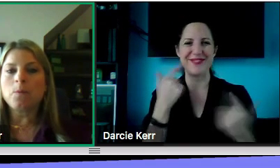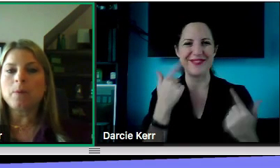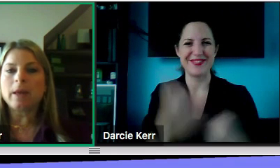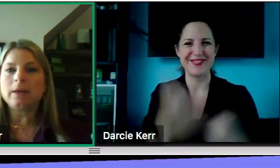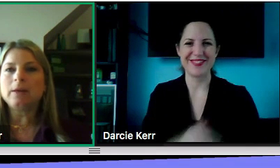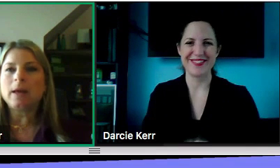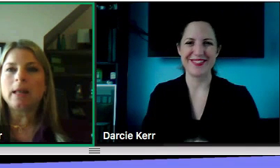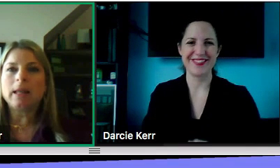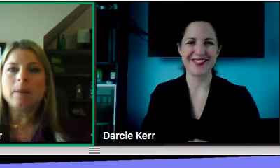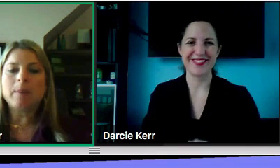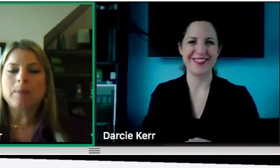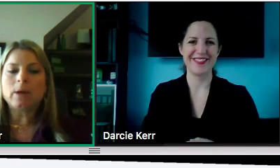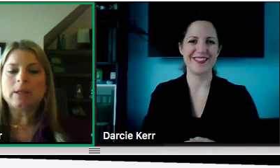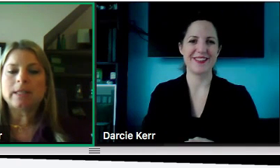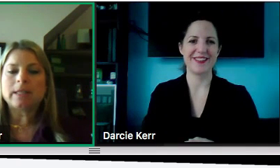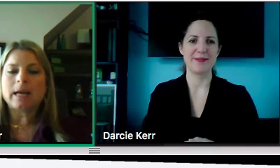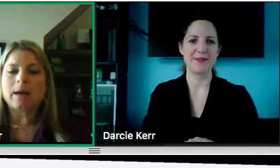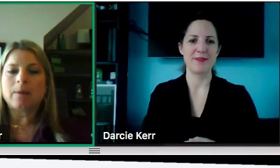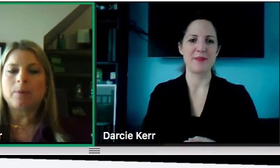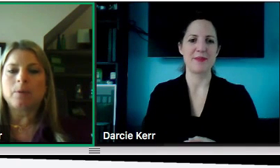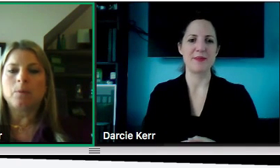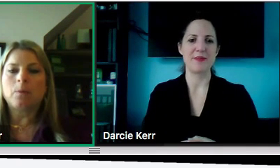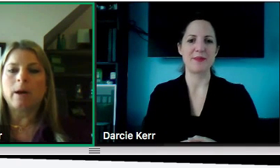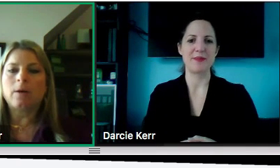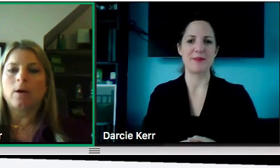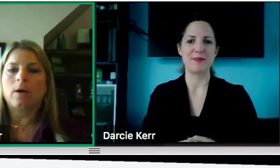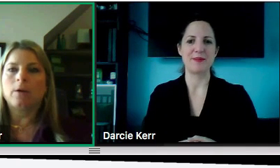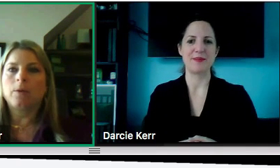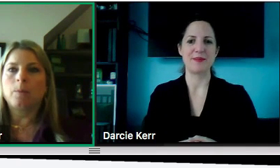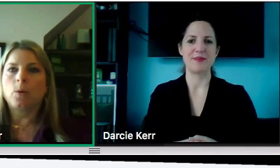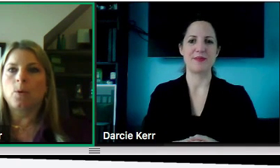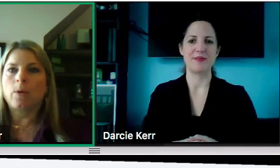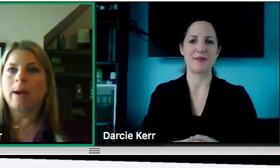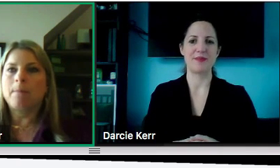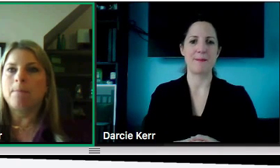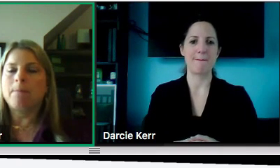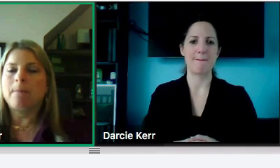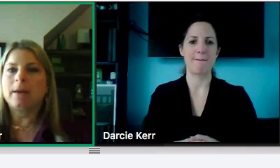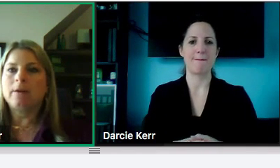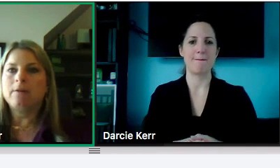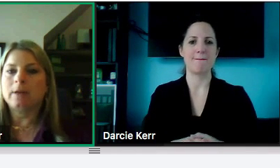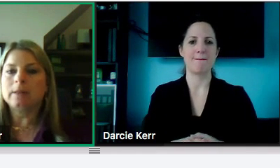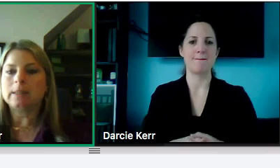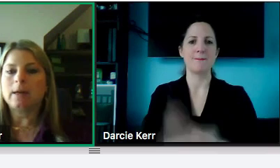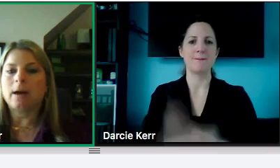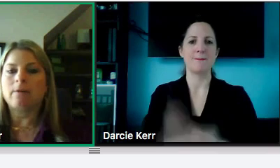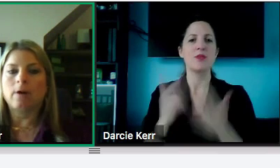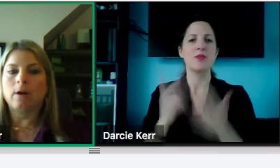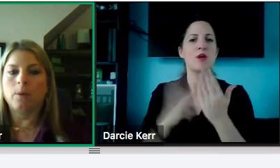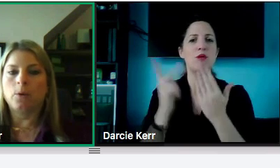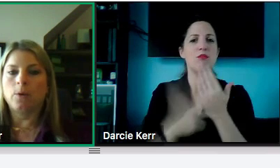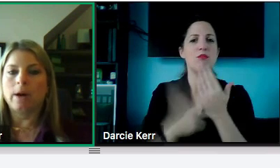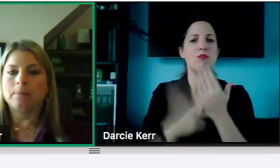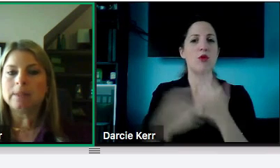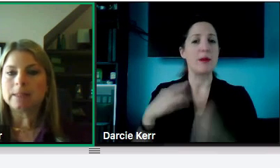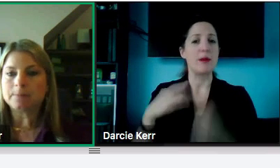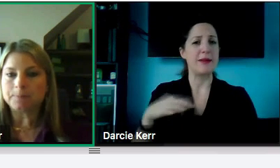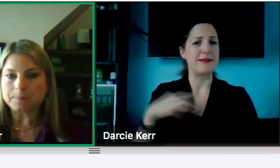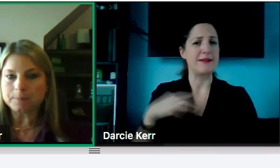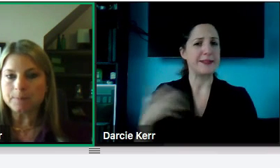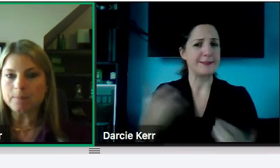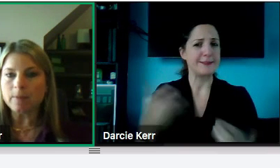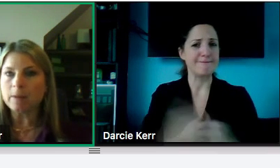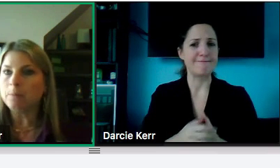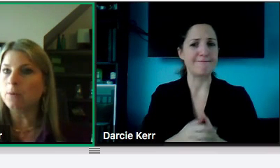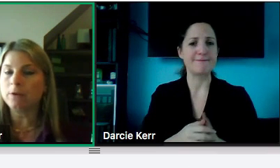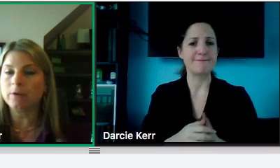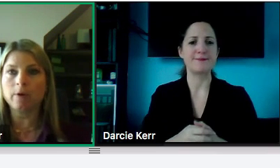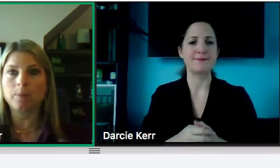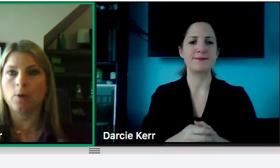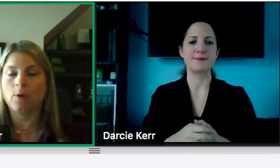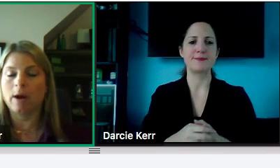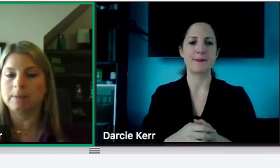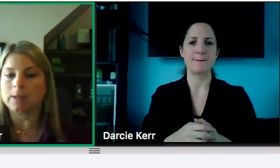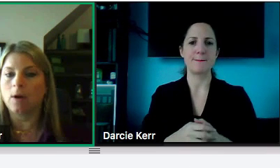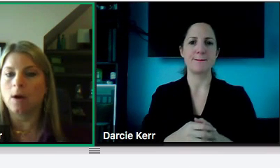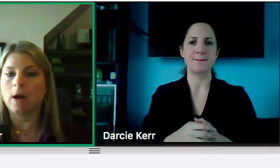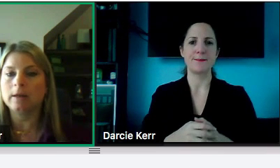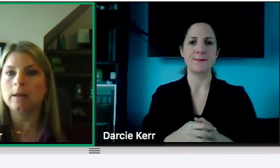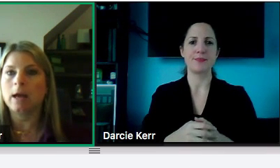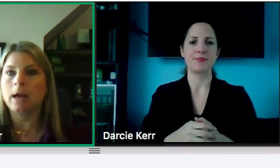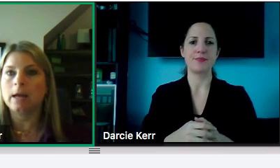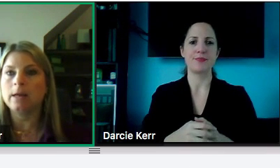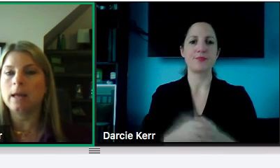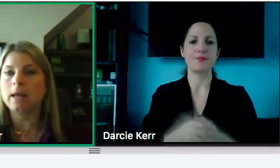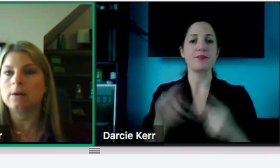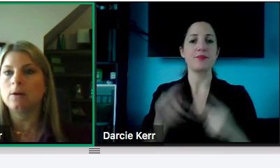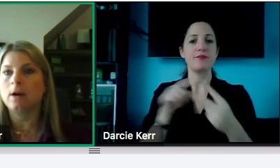So in a little bit more in depth, what are the program benefits of our programs? Both of our programs